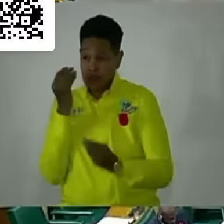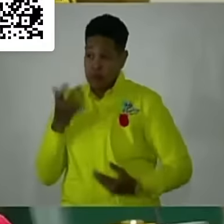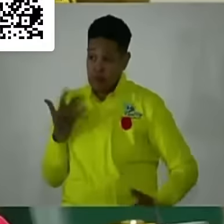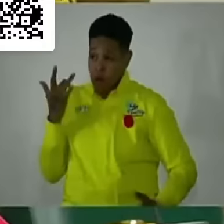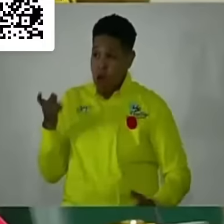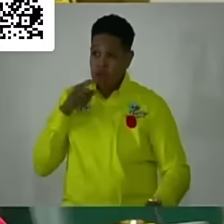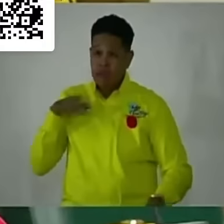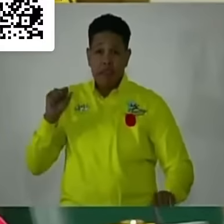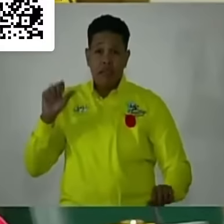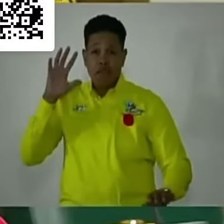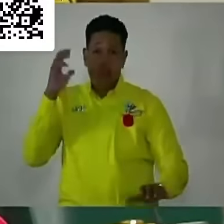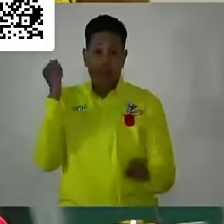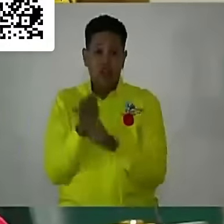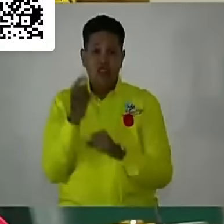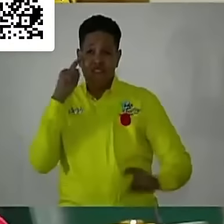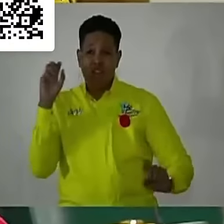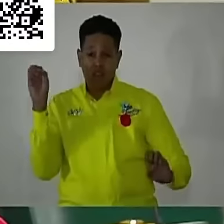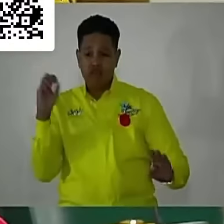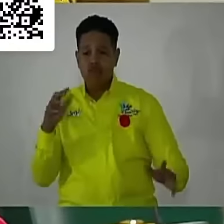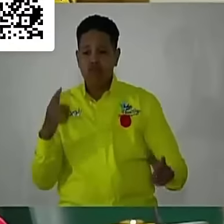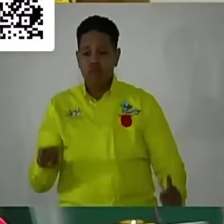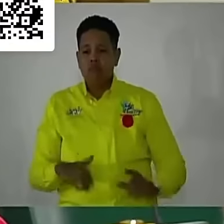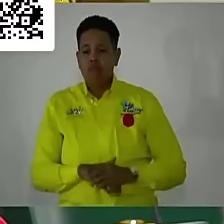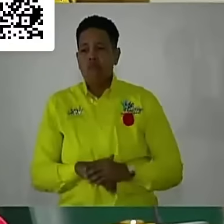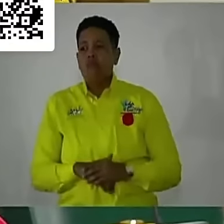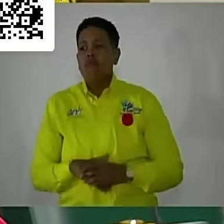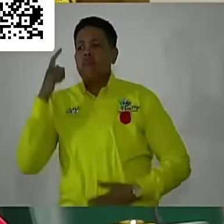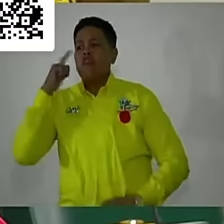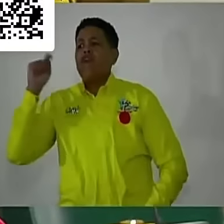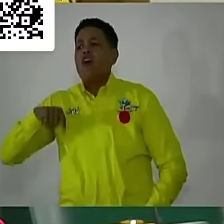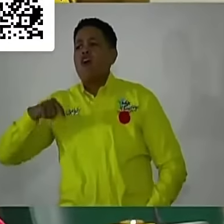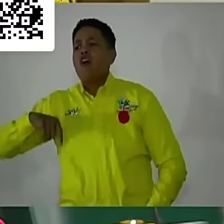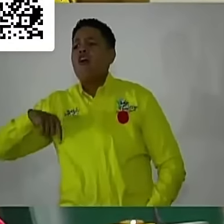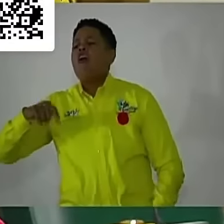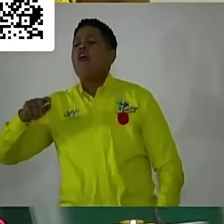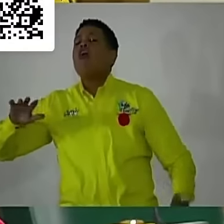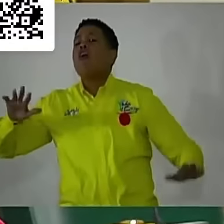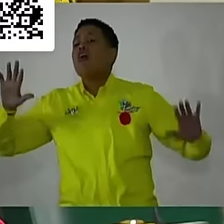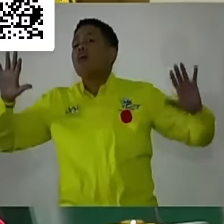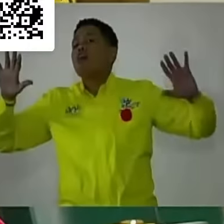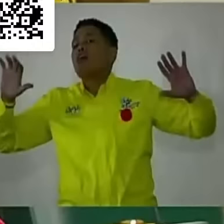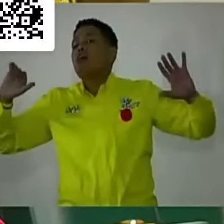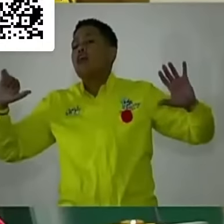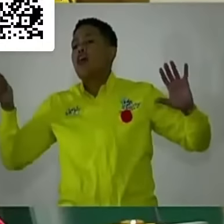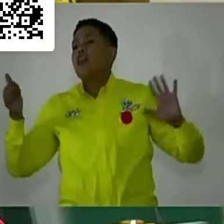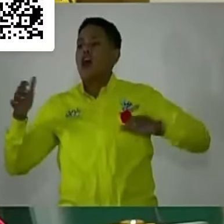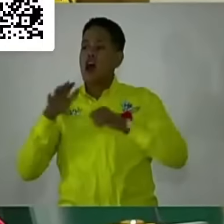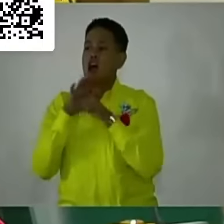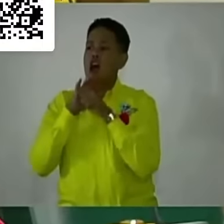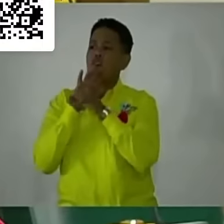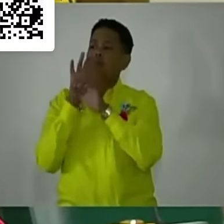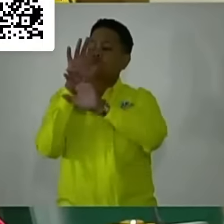has taken 5 years for another constituency